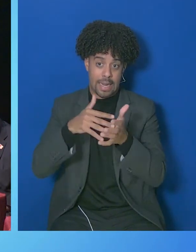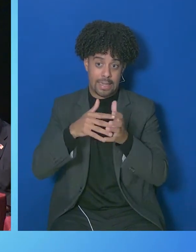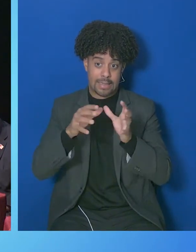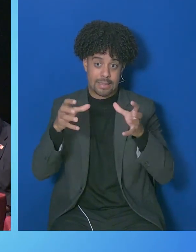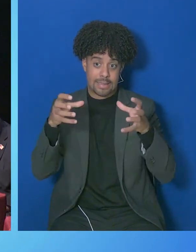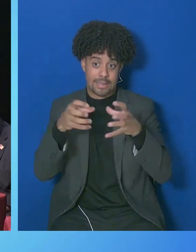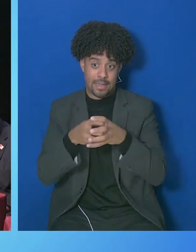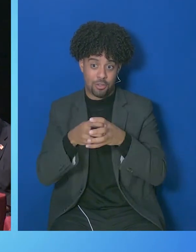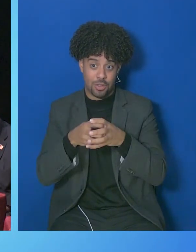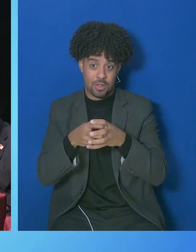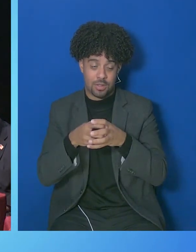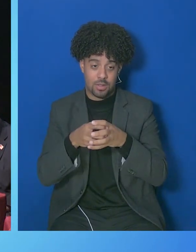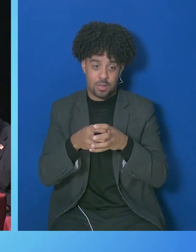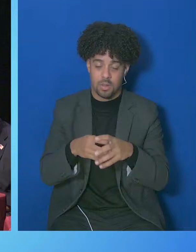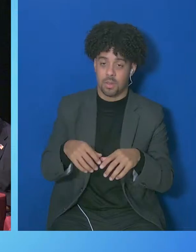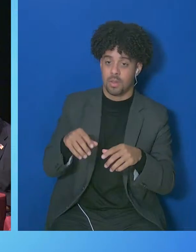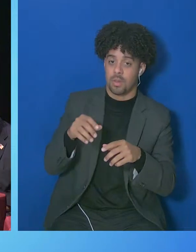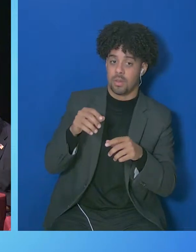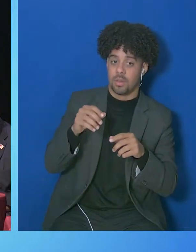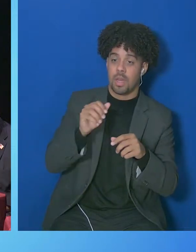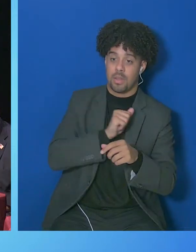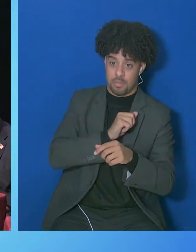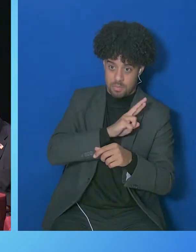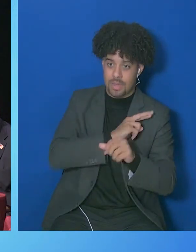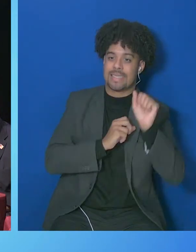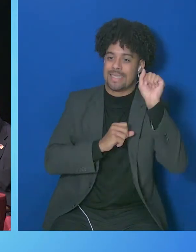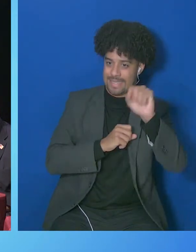the second Thursday should be okay. Okay.